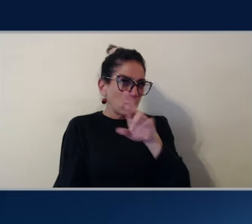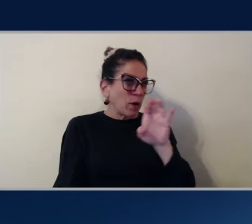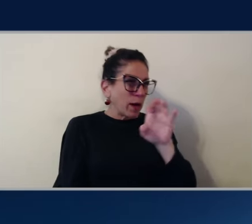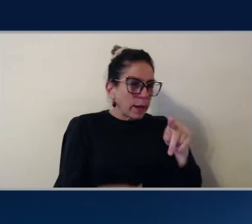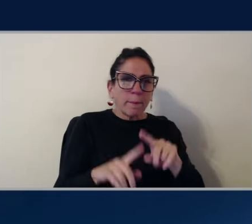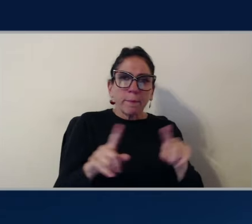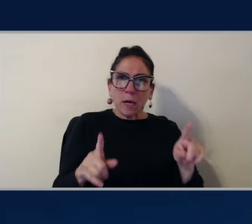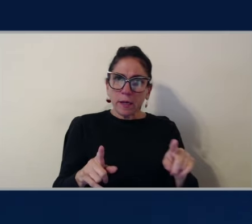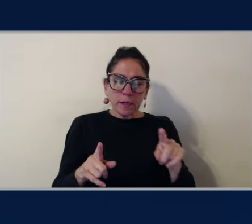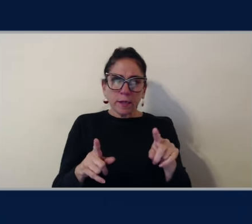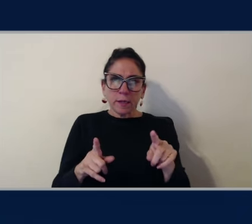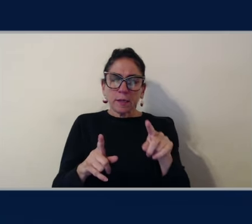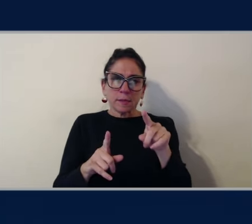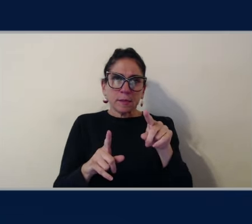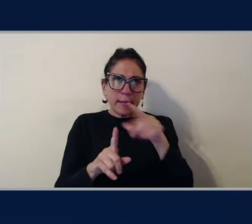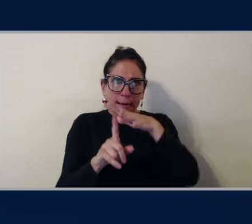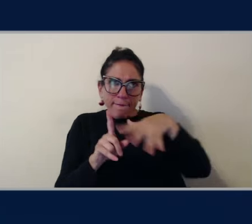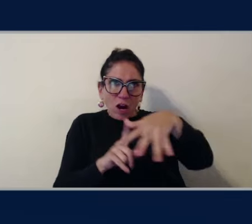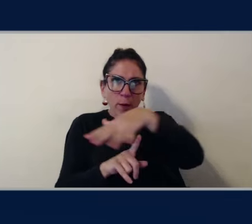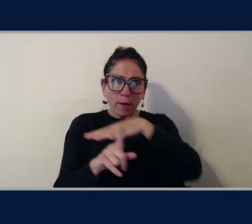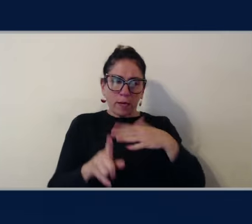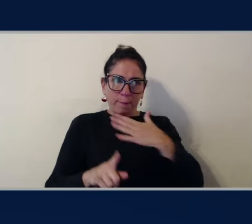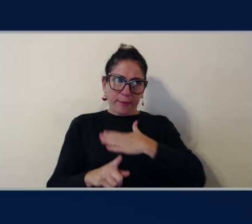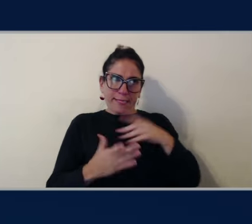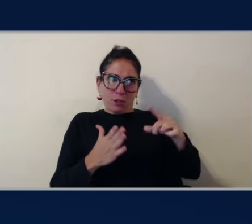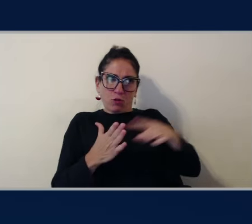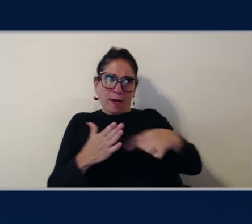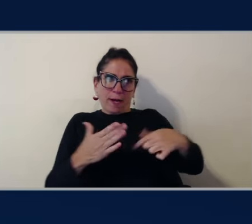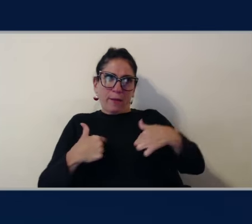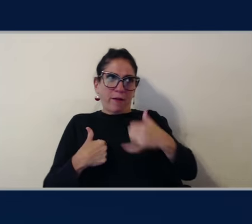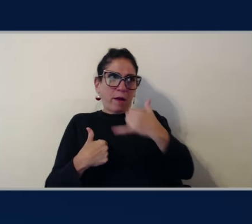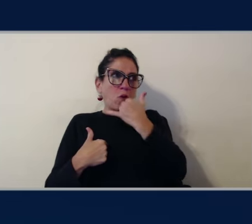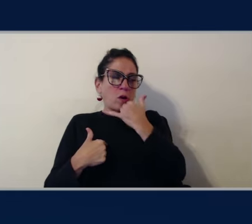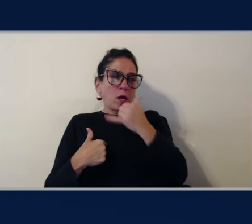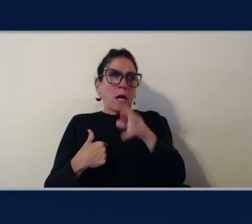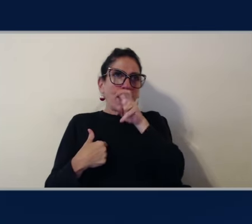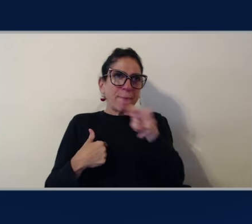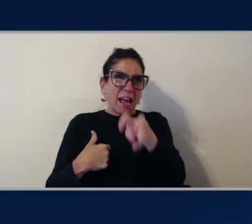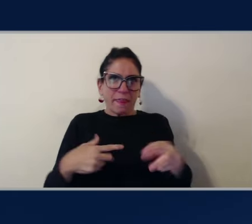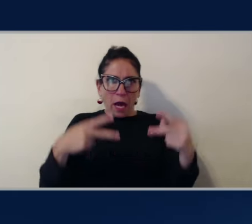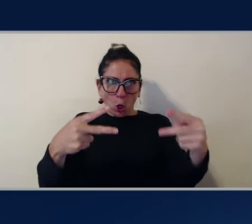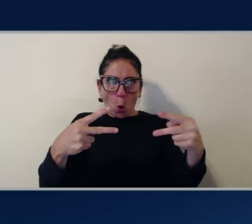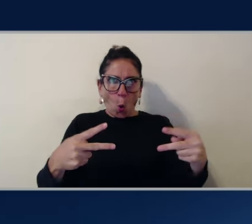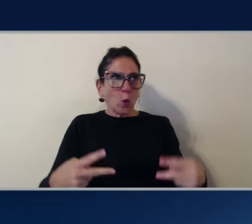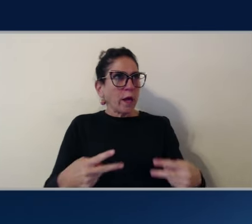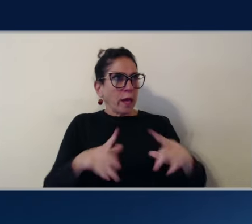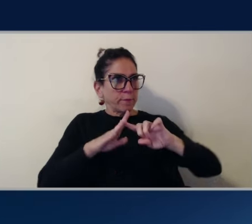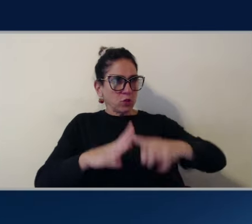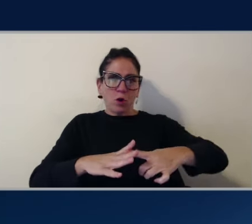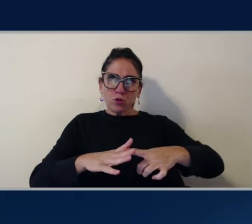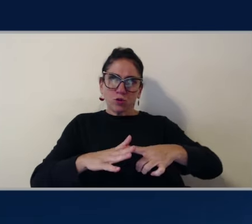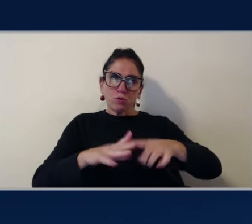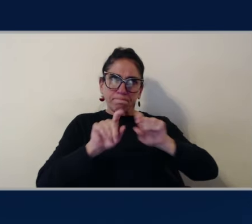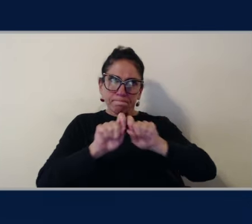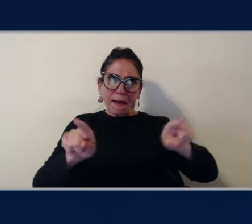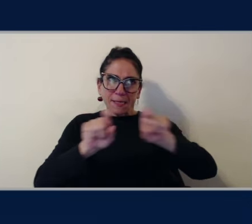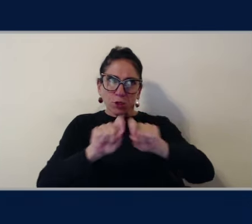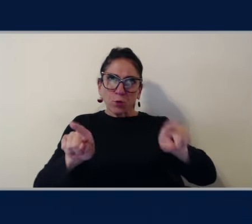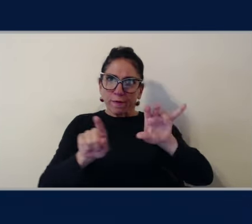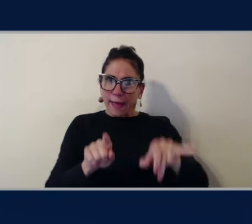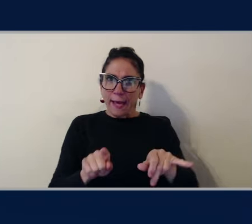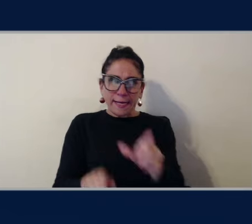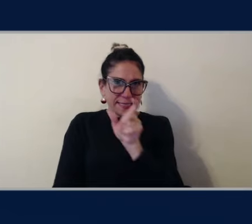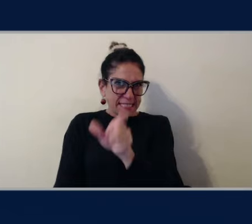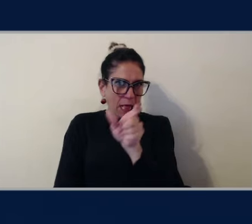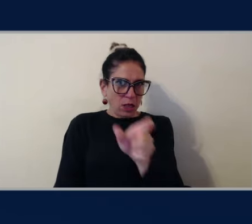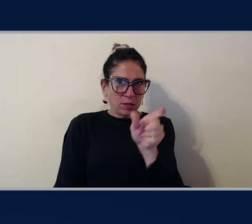take typically, please correct me if I'm wrong, Python code, right? And start executing it in these cells, right?